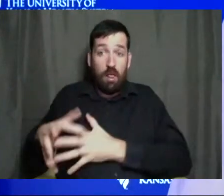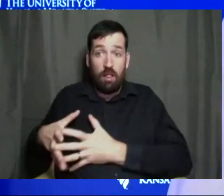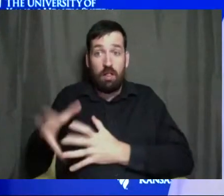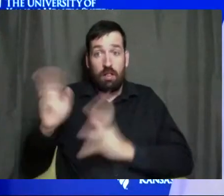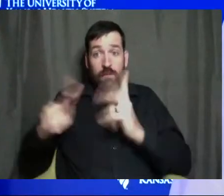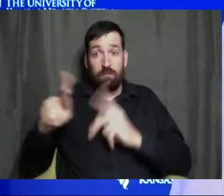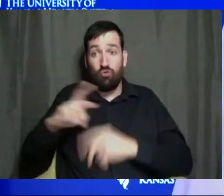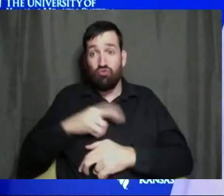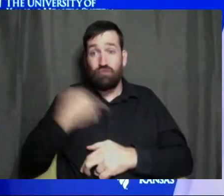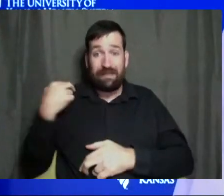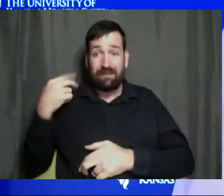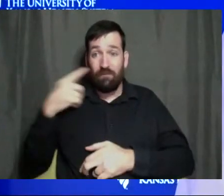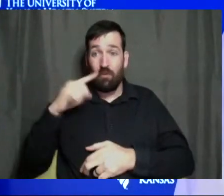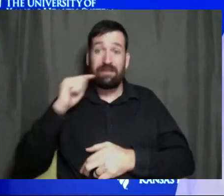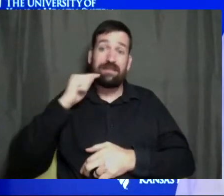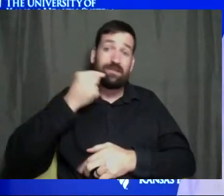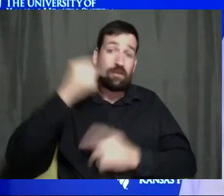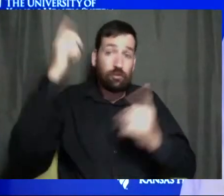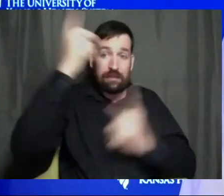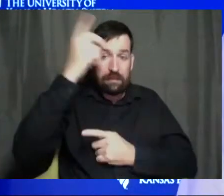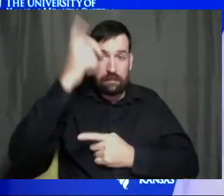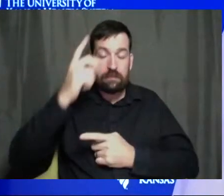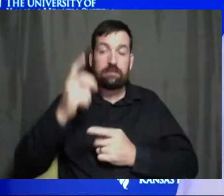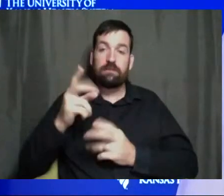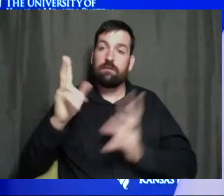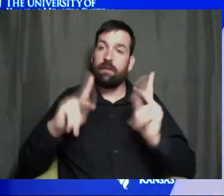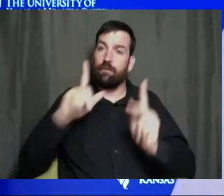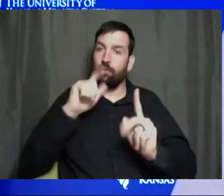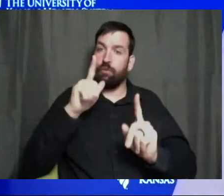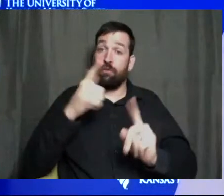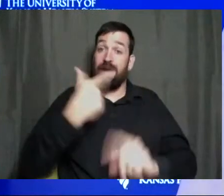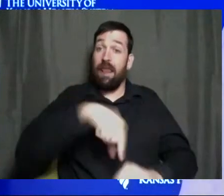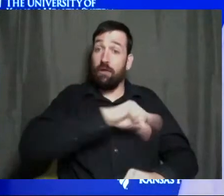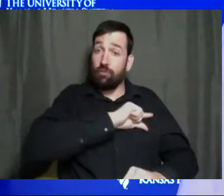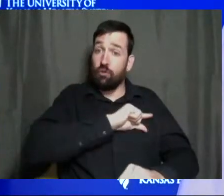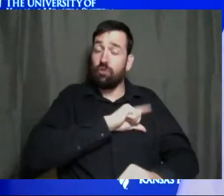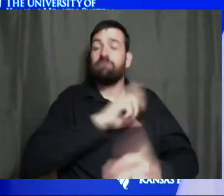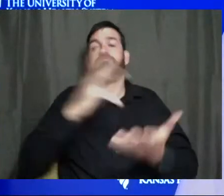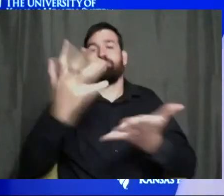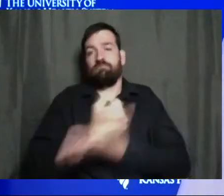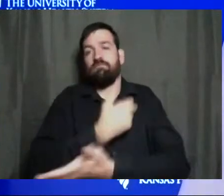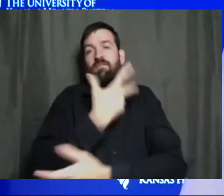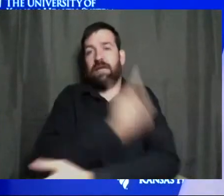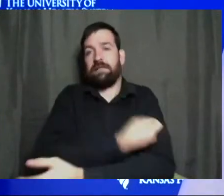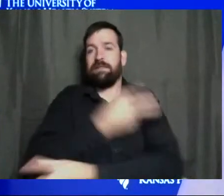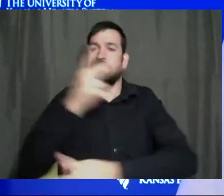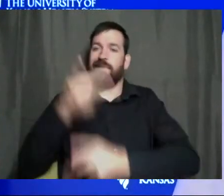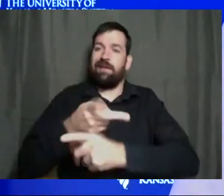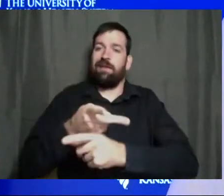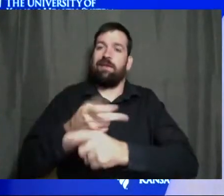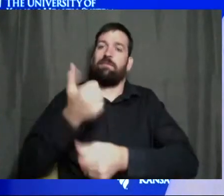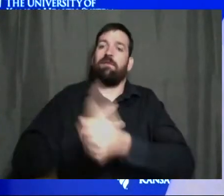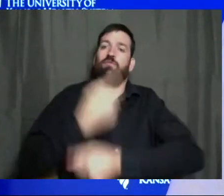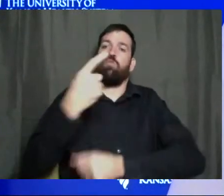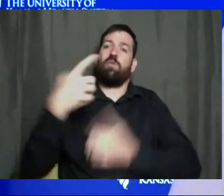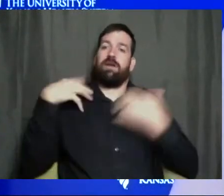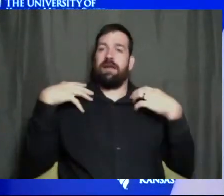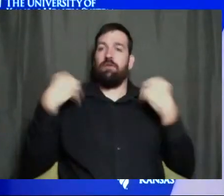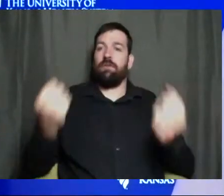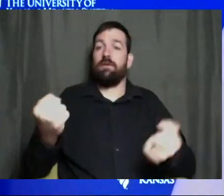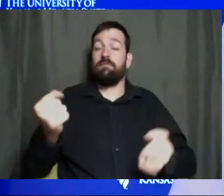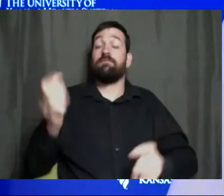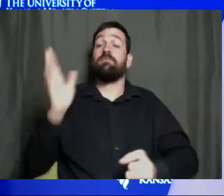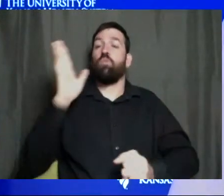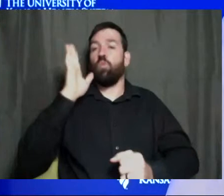disease. Get the people that are eligible vaccinated, get them vaccinated, keep everybody healthy, and we are and will continue to